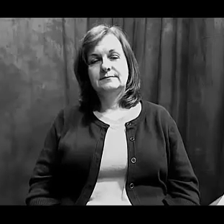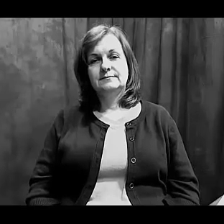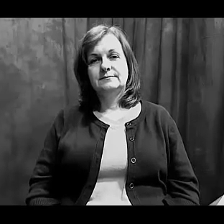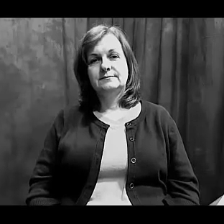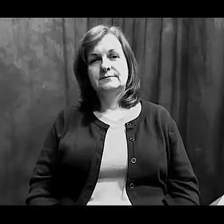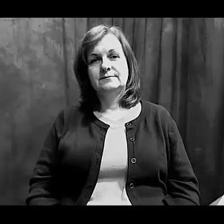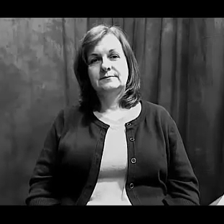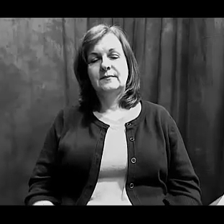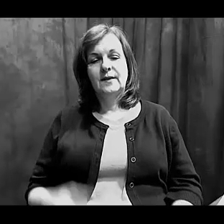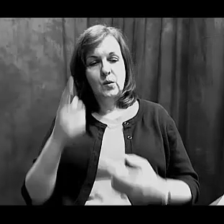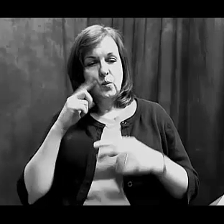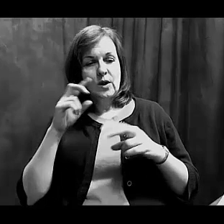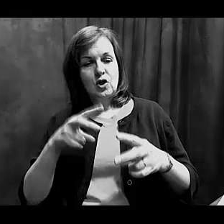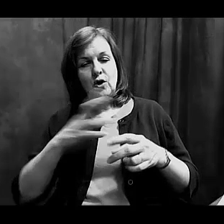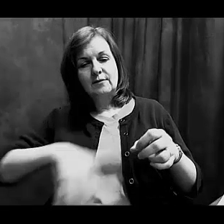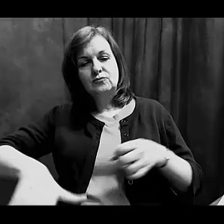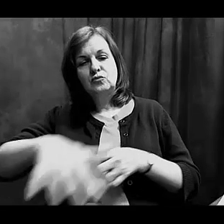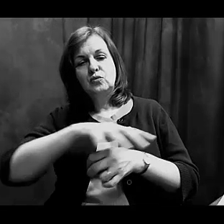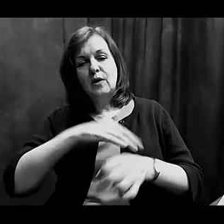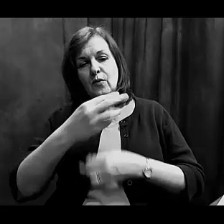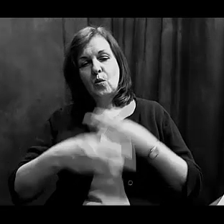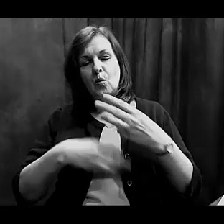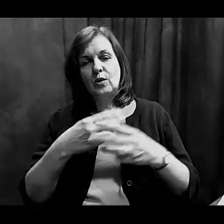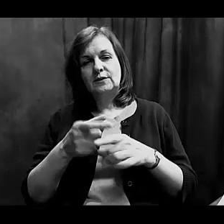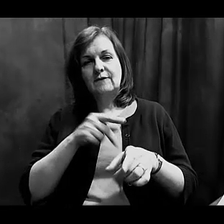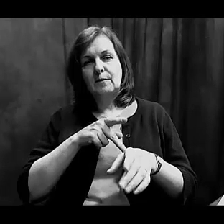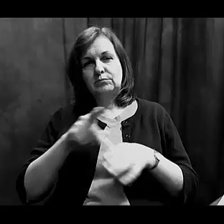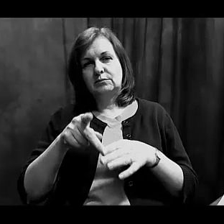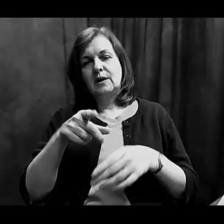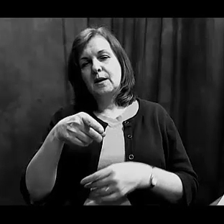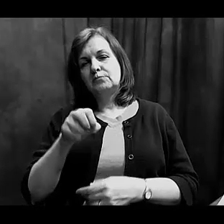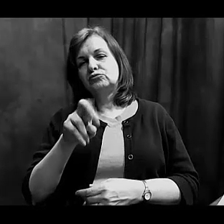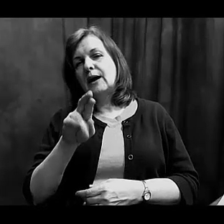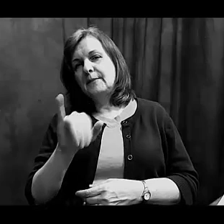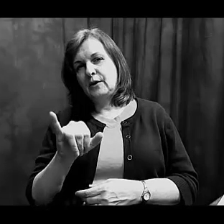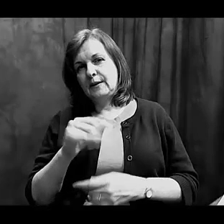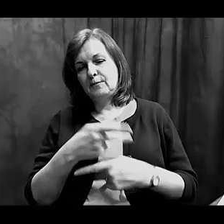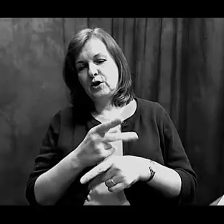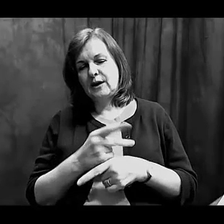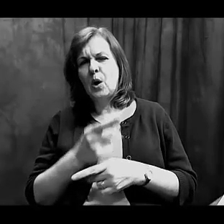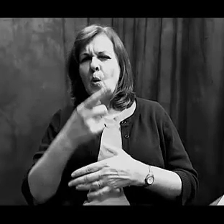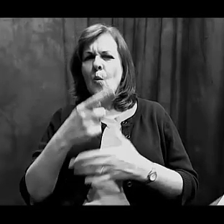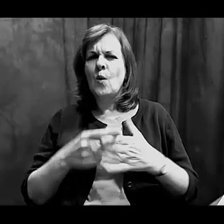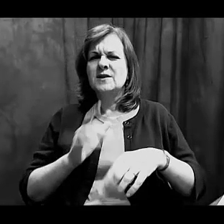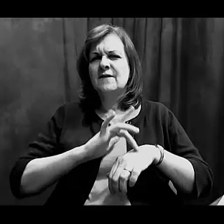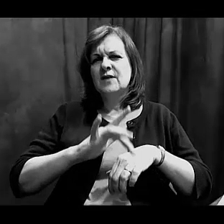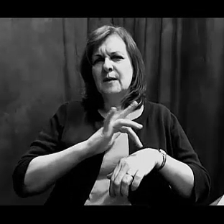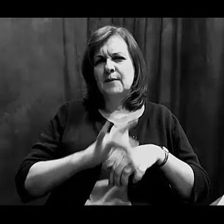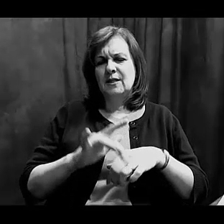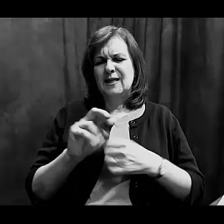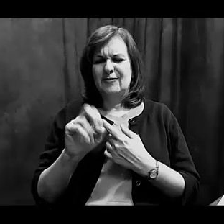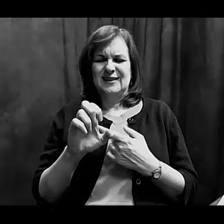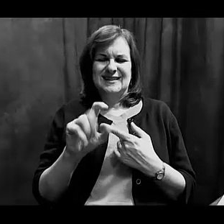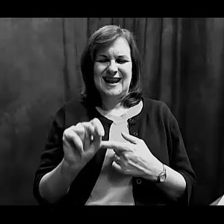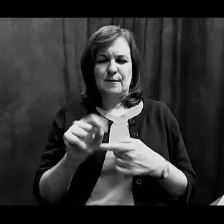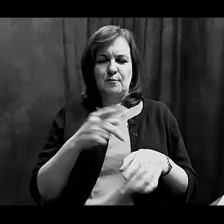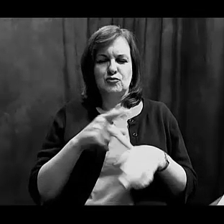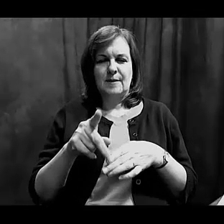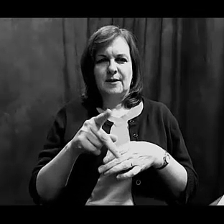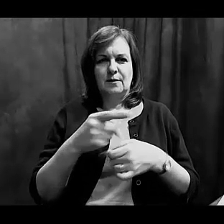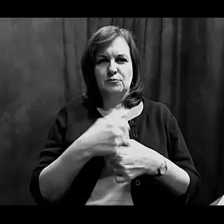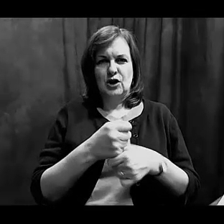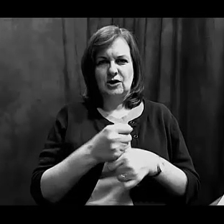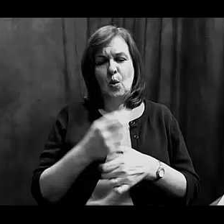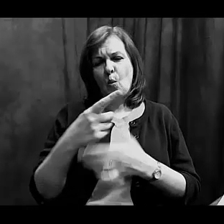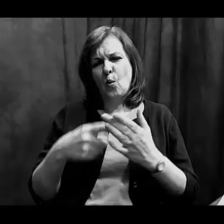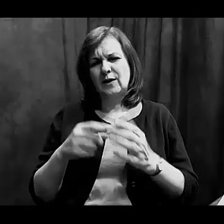When we look worldwide at what we call primary production, what's available? What's the average net